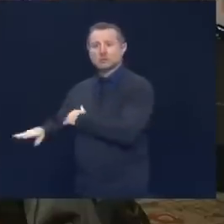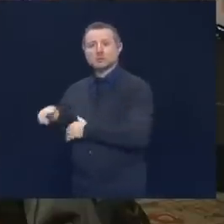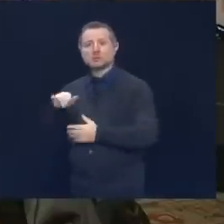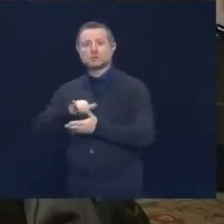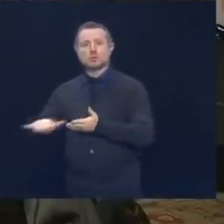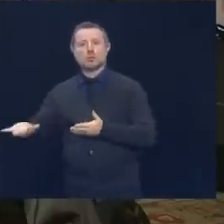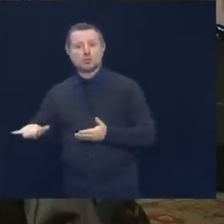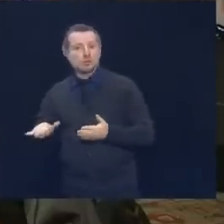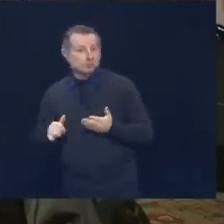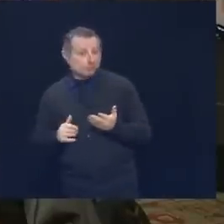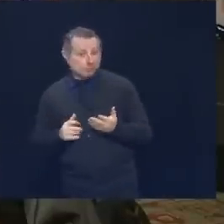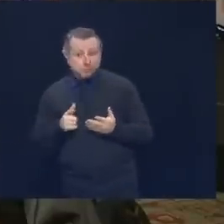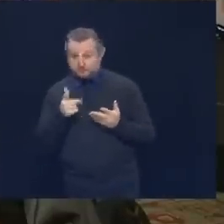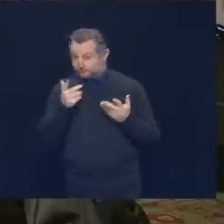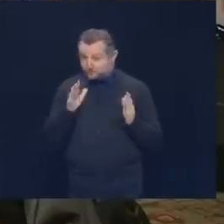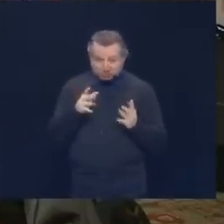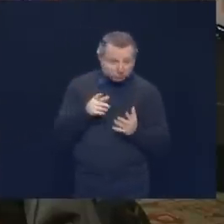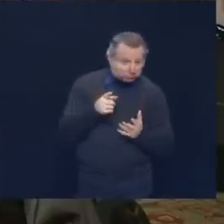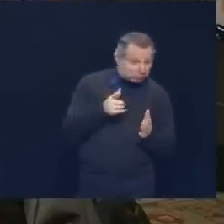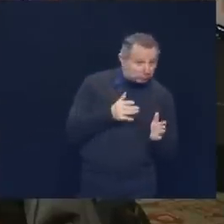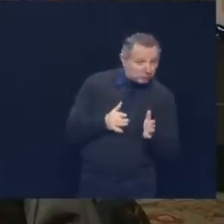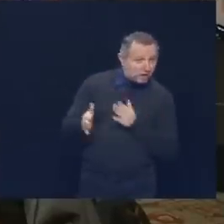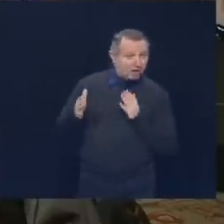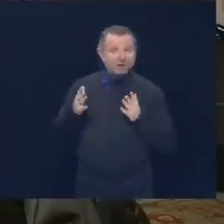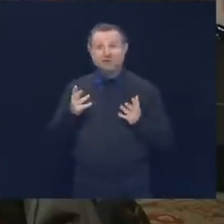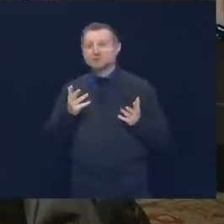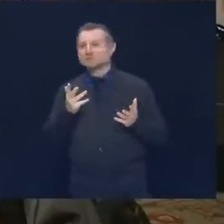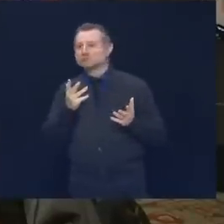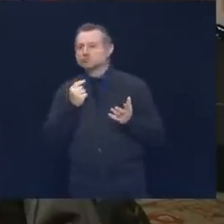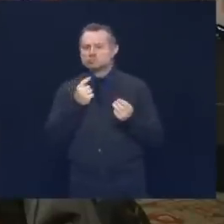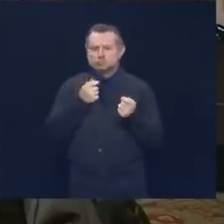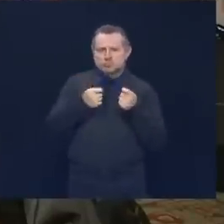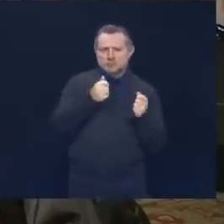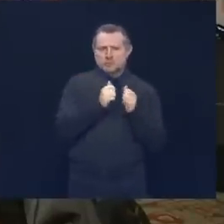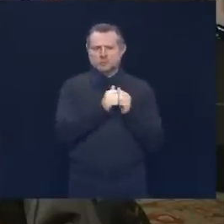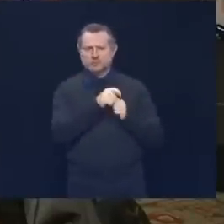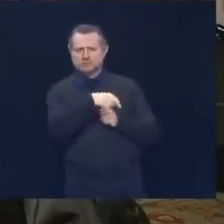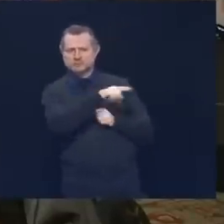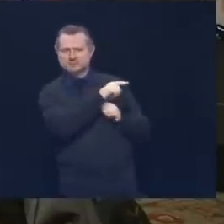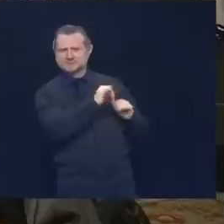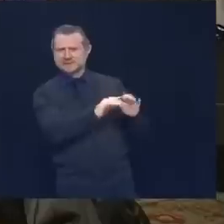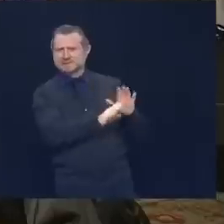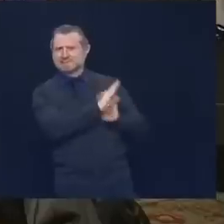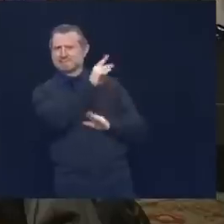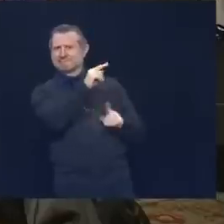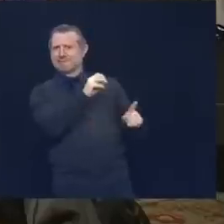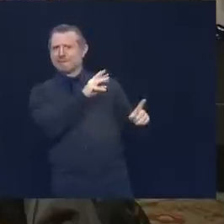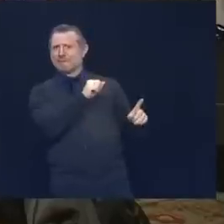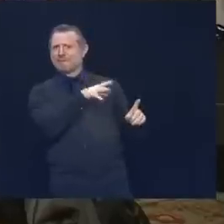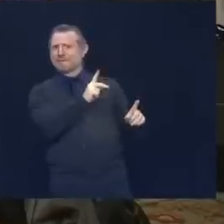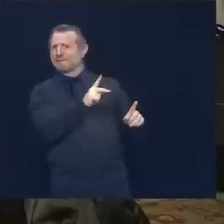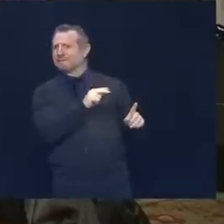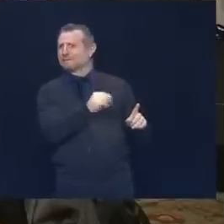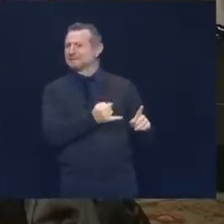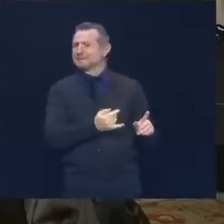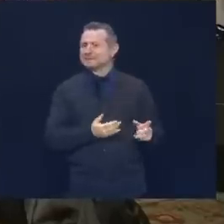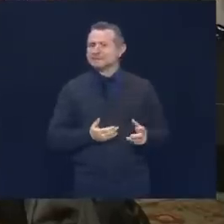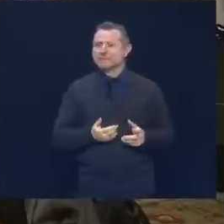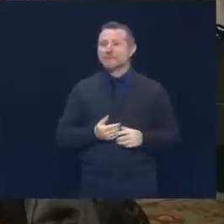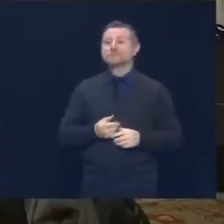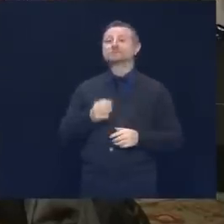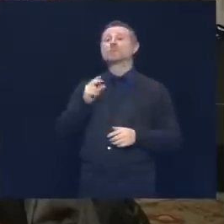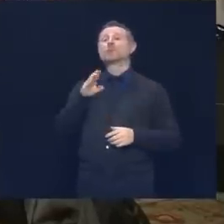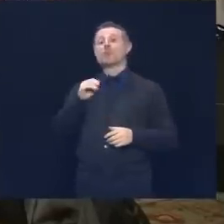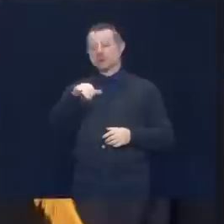you, any steps are going to be taken to kind of address that sort of outbreak, kind of a transfer across the river? Yes,